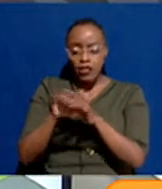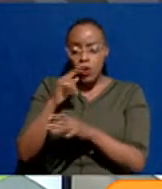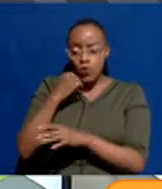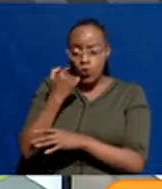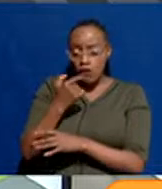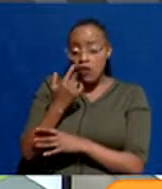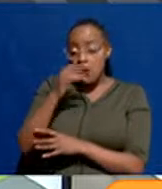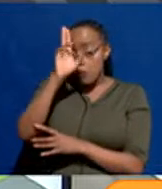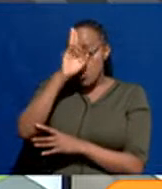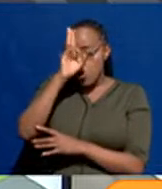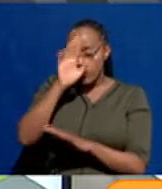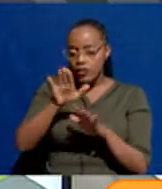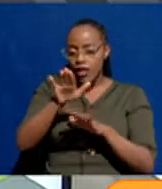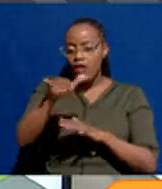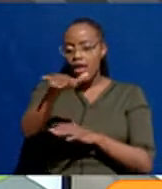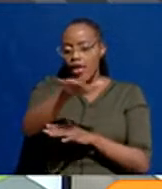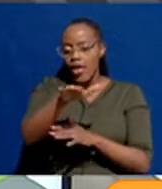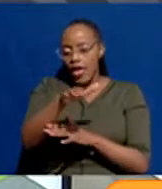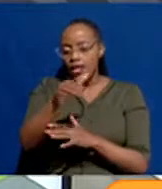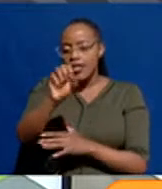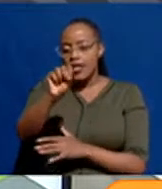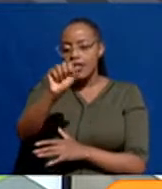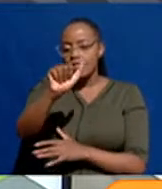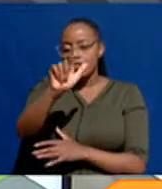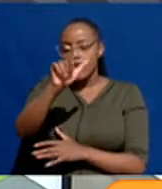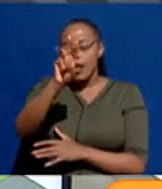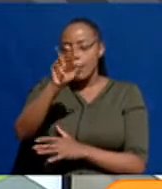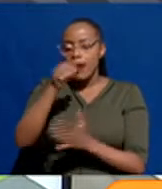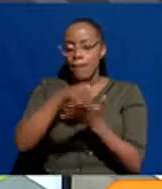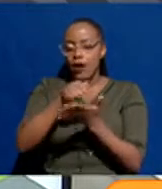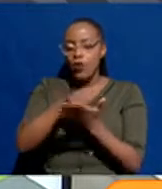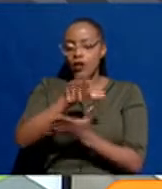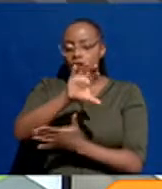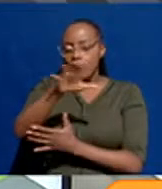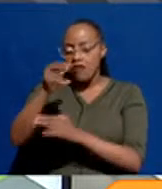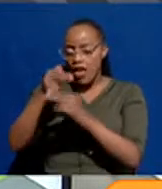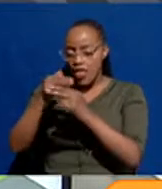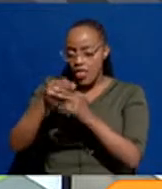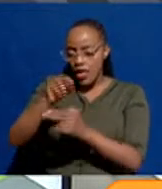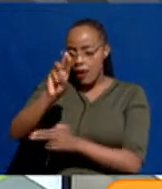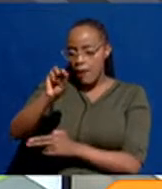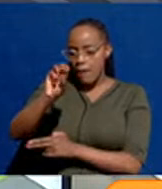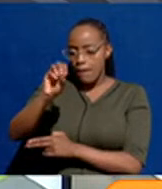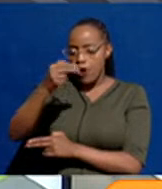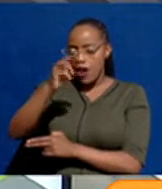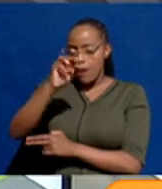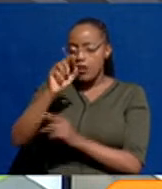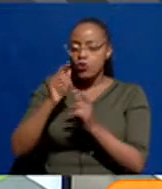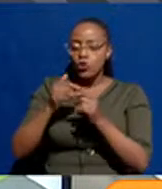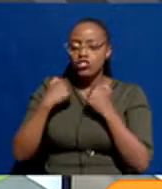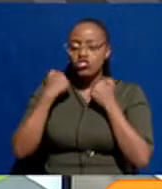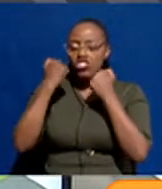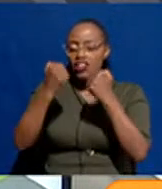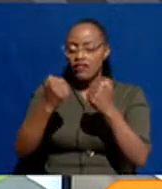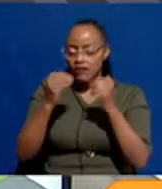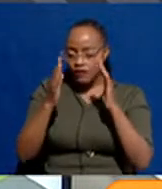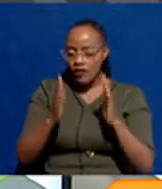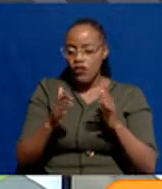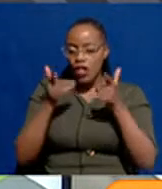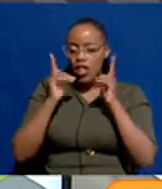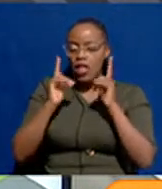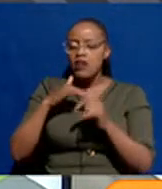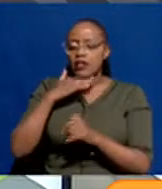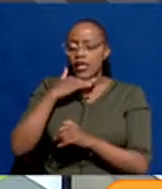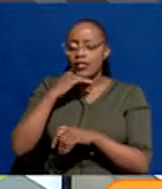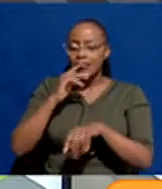traffic police in Salama area, Makueni County. Mohamed Masoud, who was a truck driver, is said to have died after he was